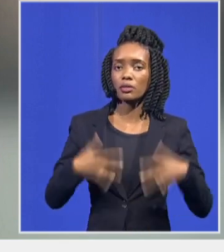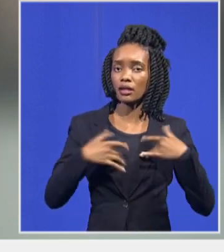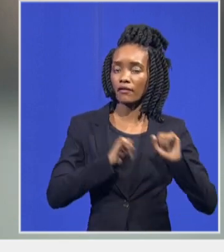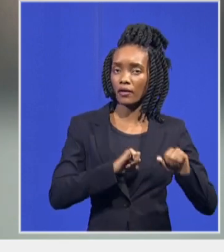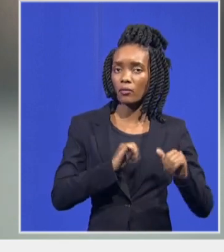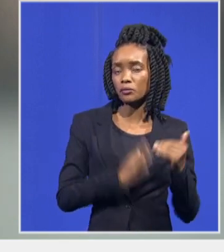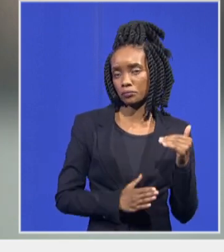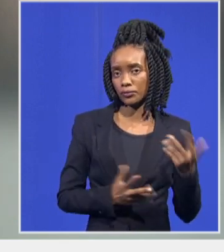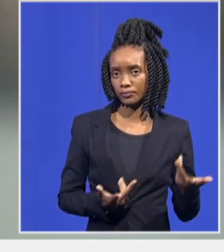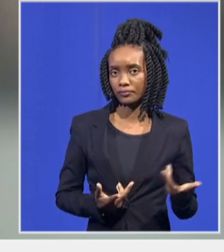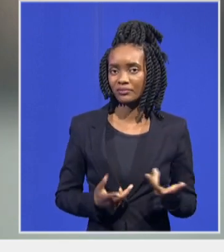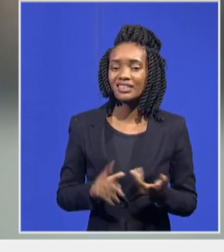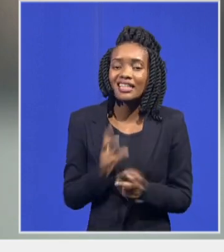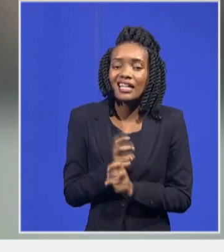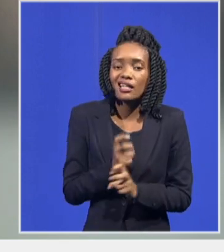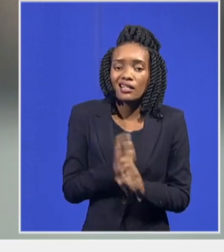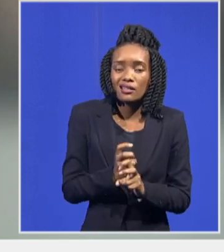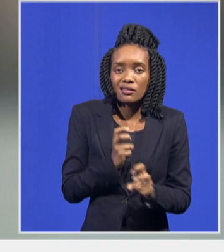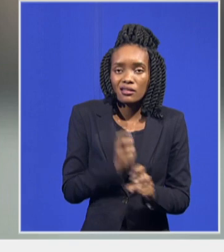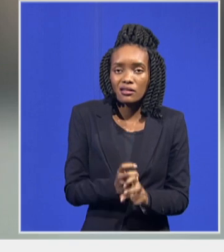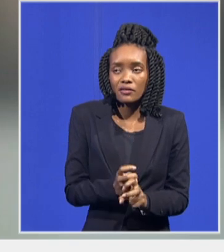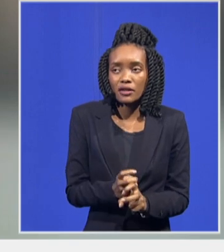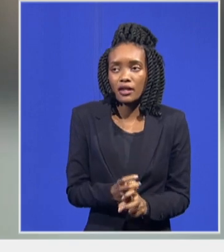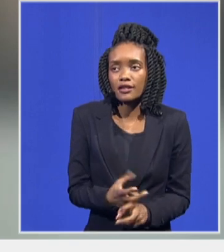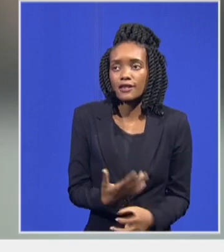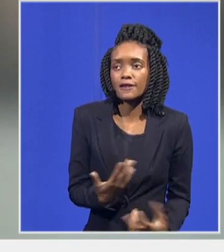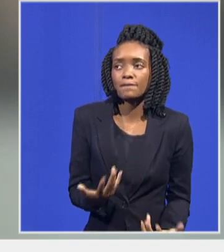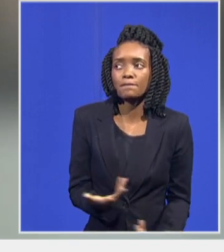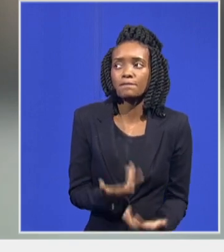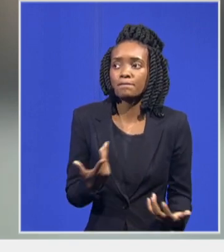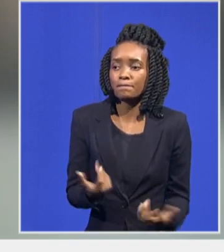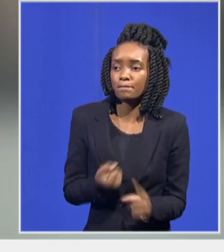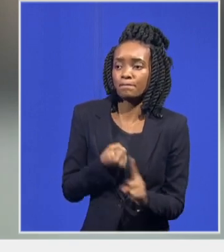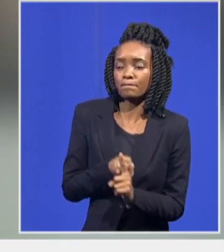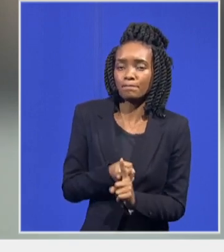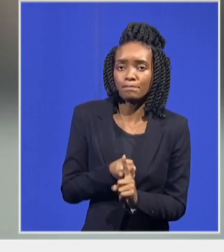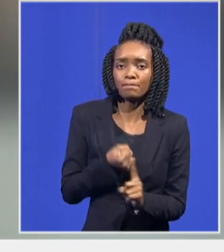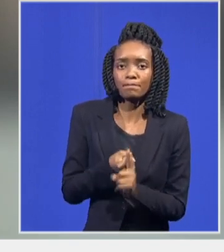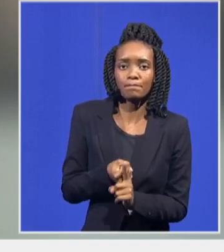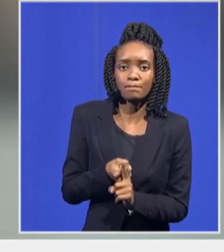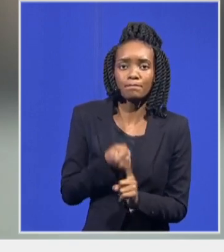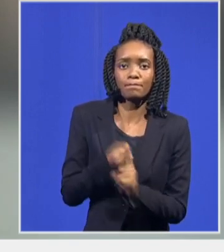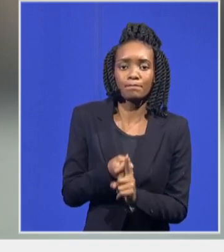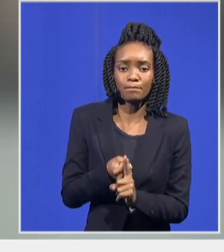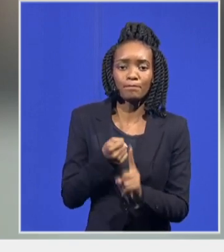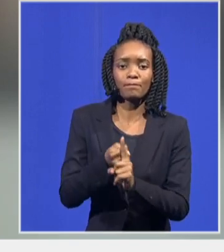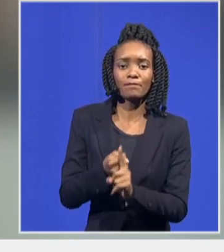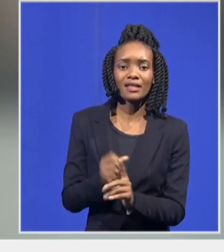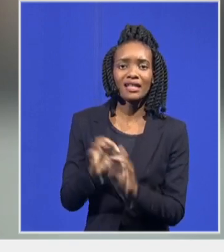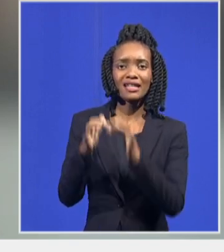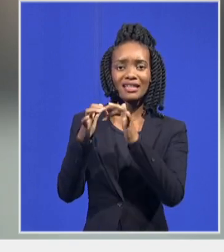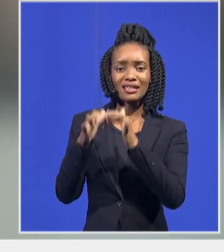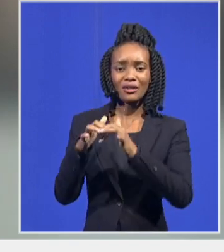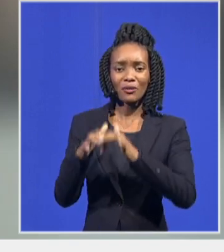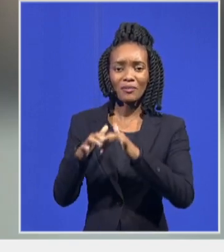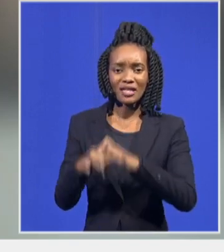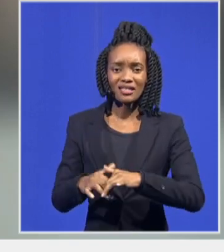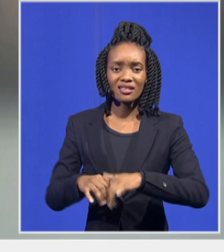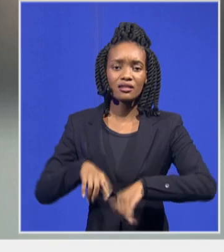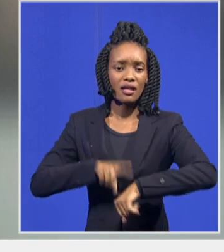It's very difficult to be advocating decommissioning in the middle of a power crisis.